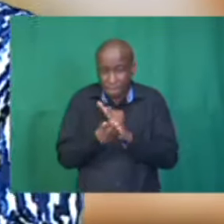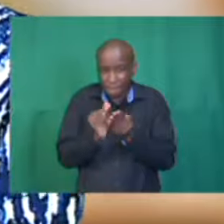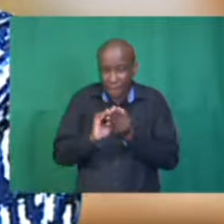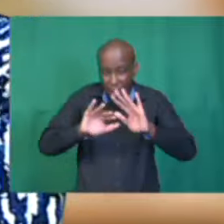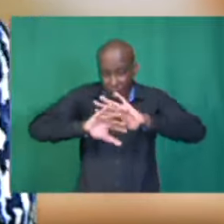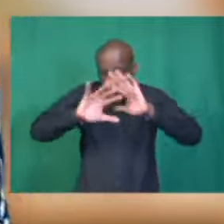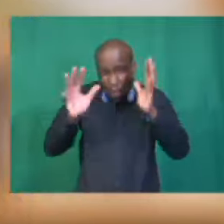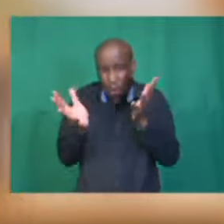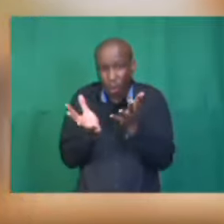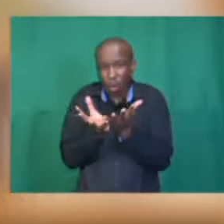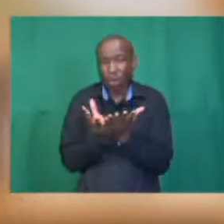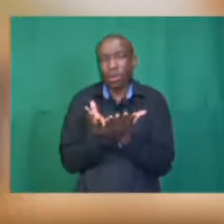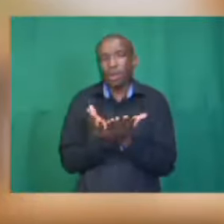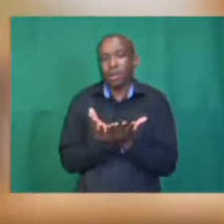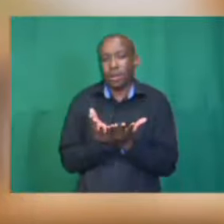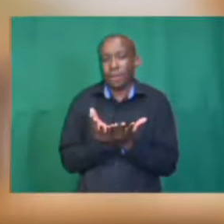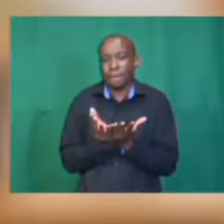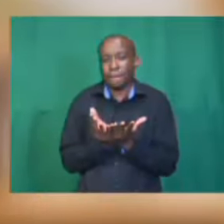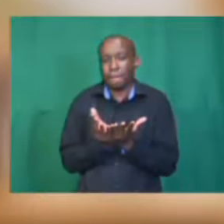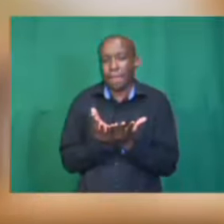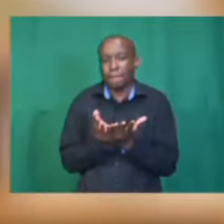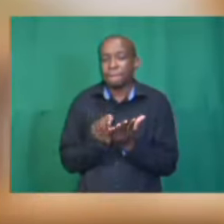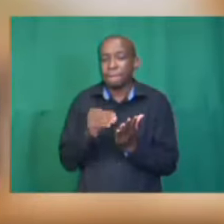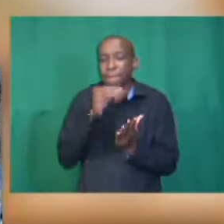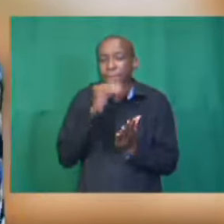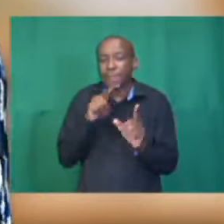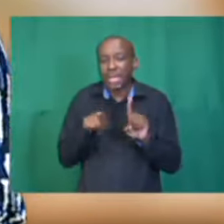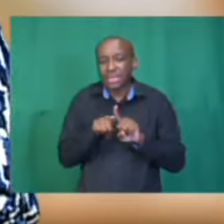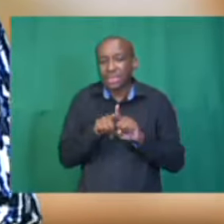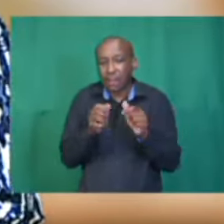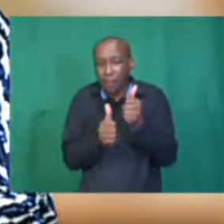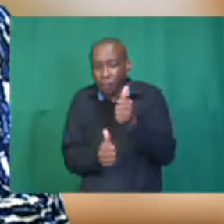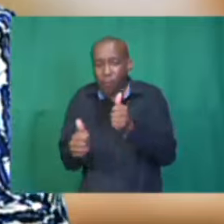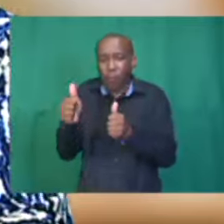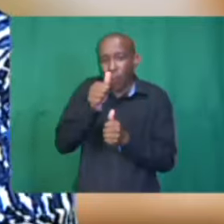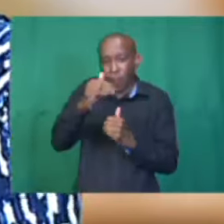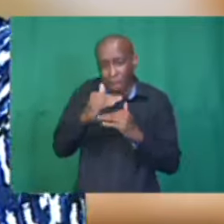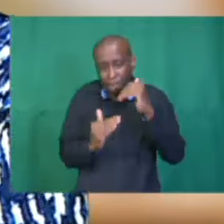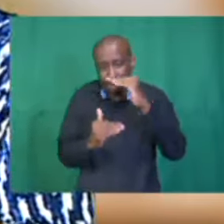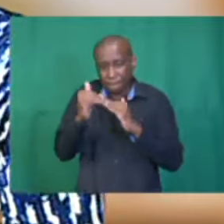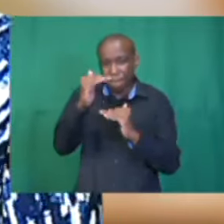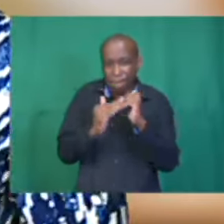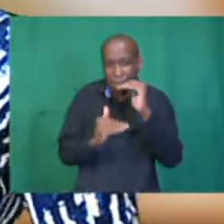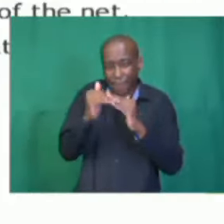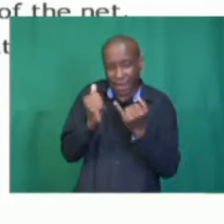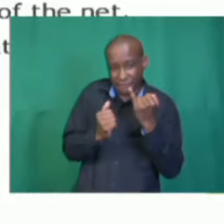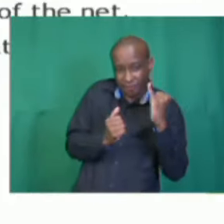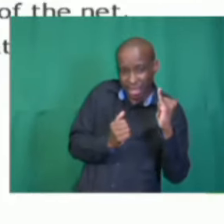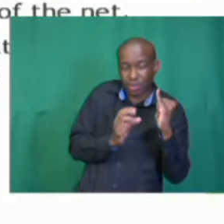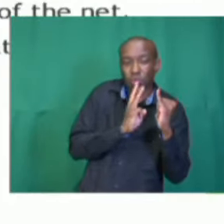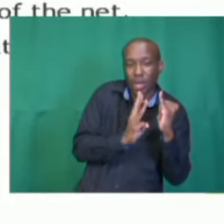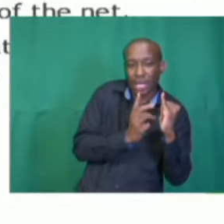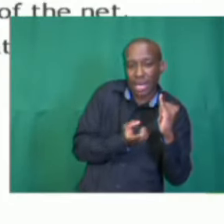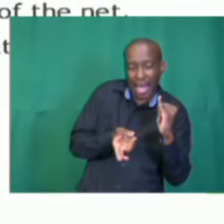clause. In other words, it is a build-up of what has been said in the first clause. So that is